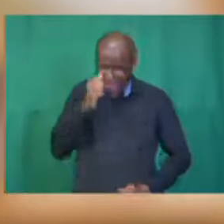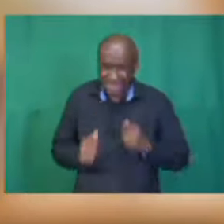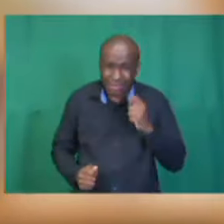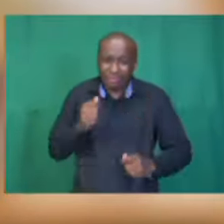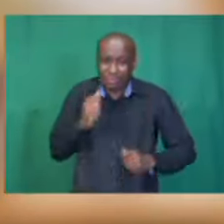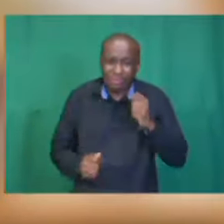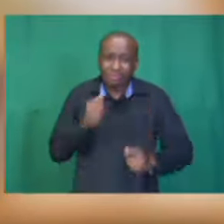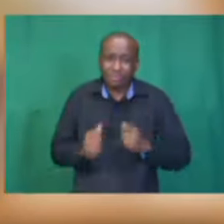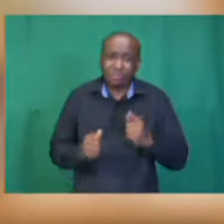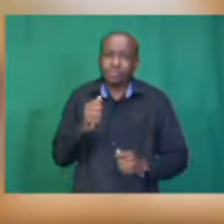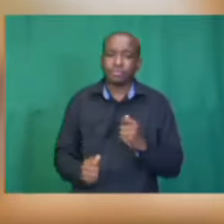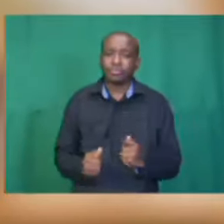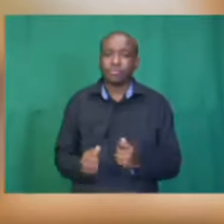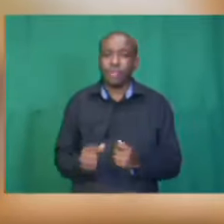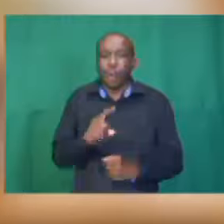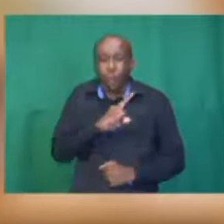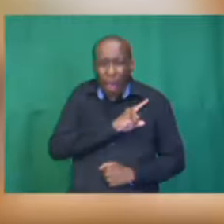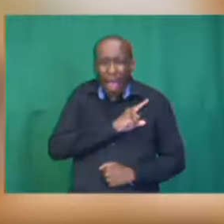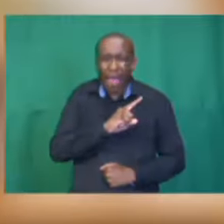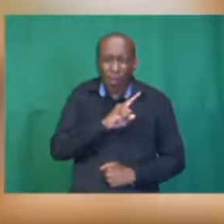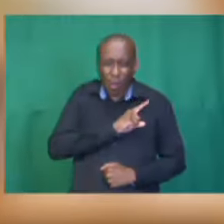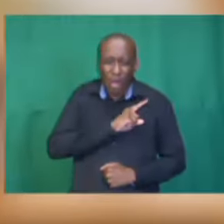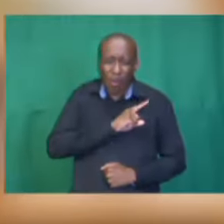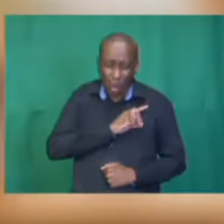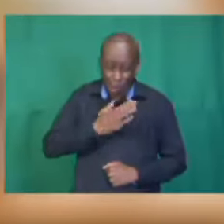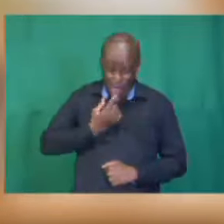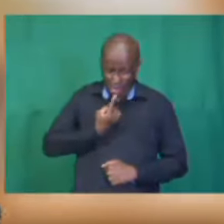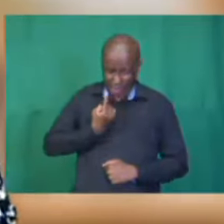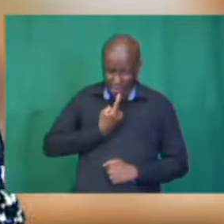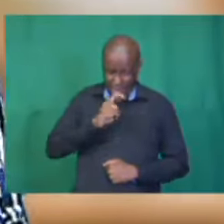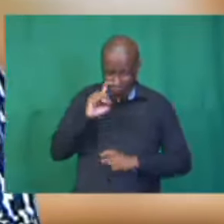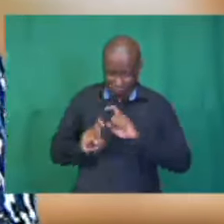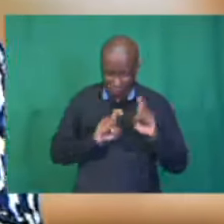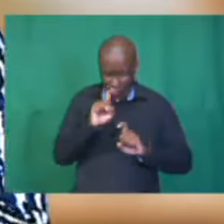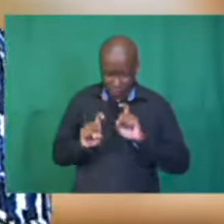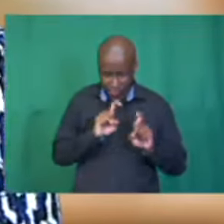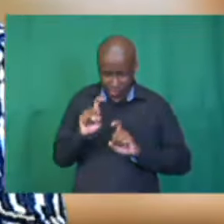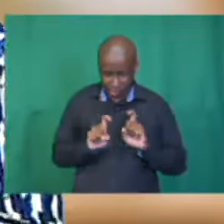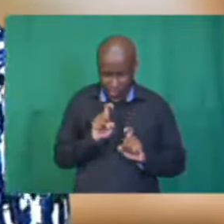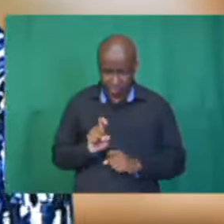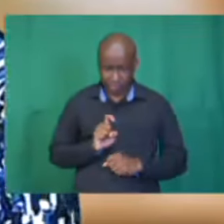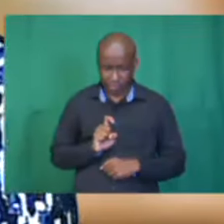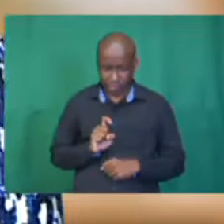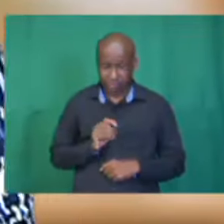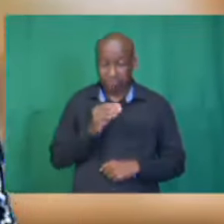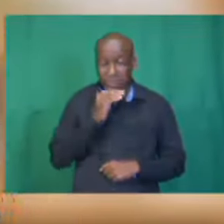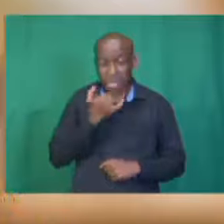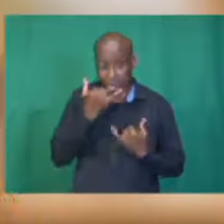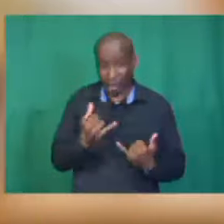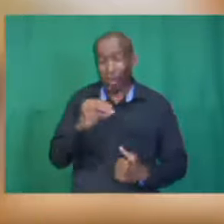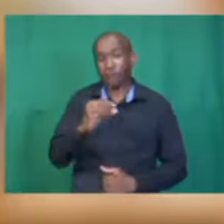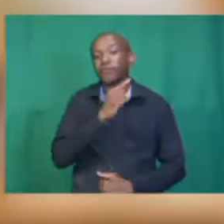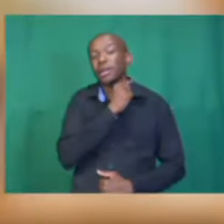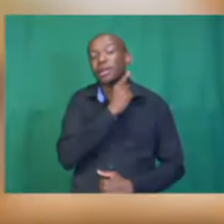the reason, the question is, why? That the arousal of the interest has been aroused here, which